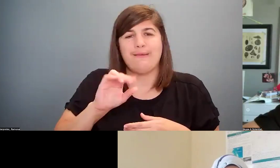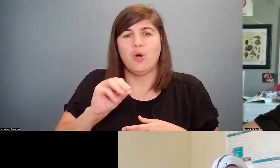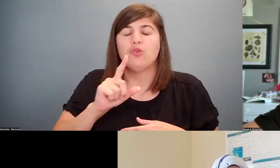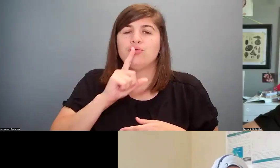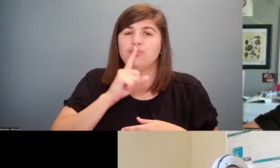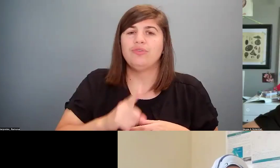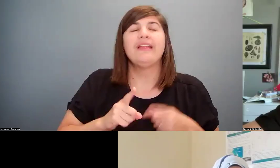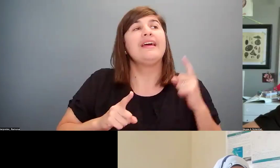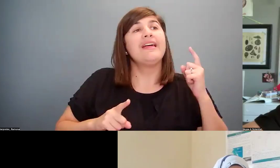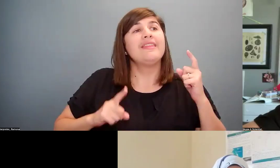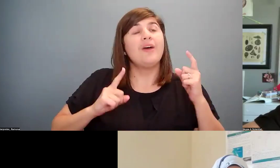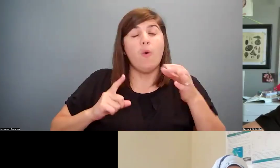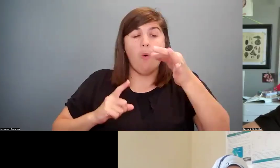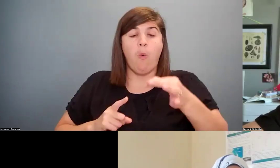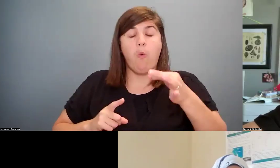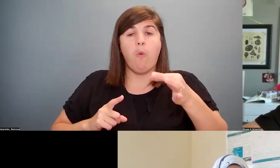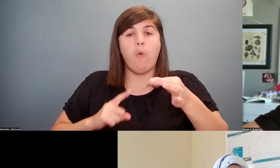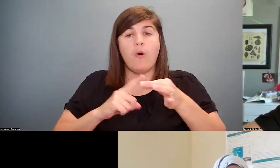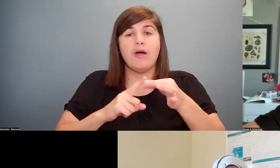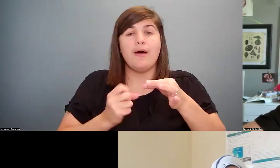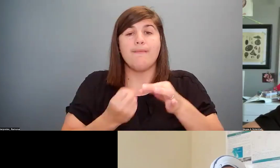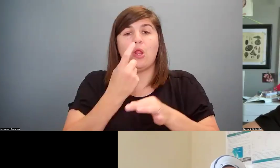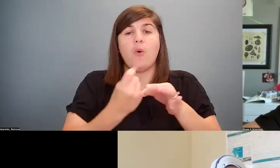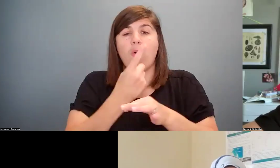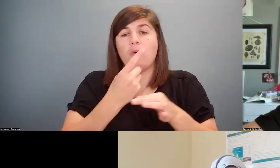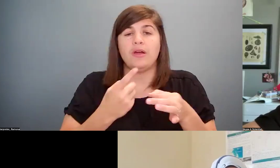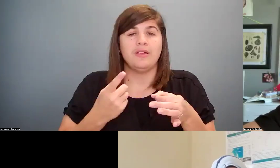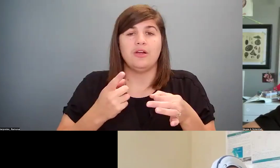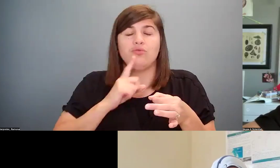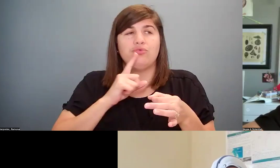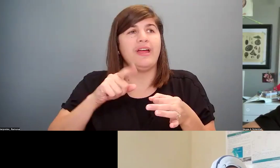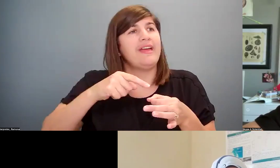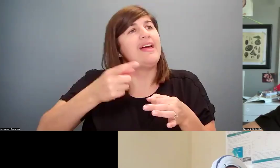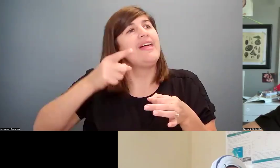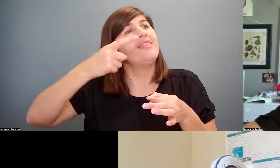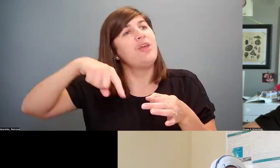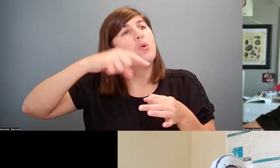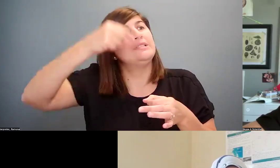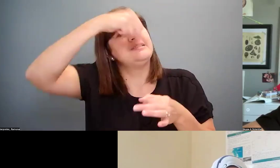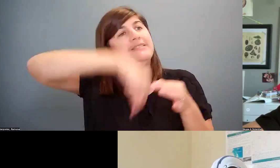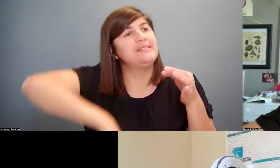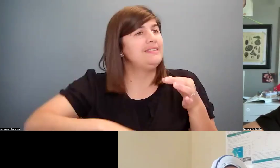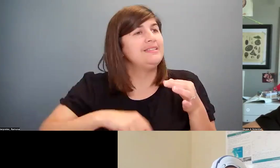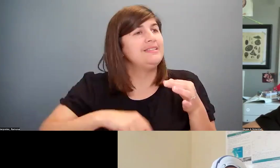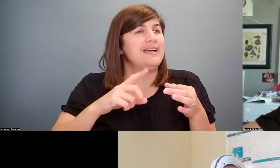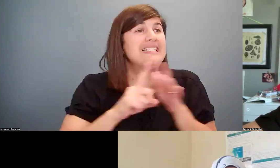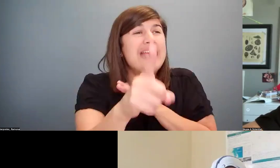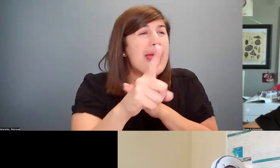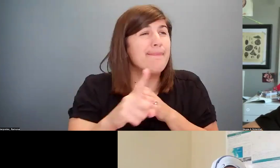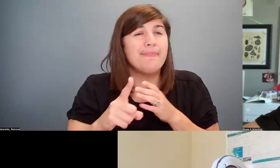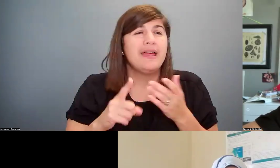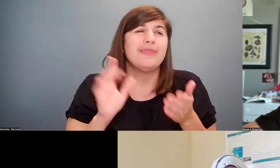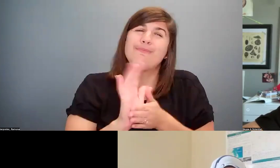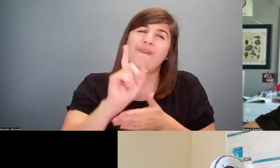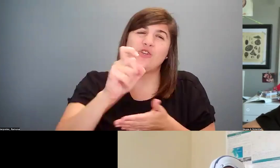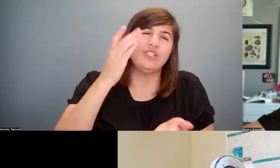the whale's mouth. It only connects to the lungs. So Marlin and Dory shouldn't have been able to escape that whale that way. The movie should have